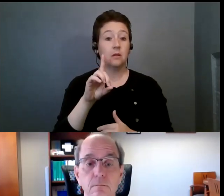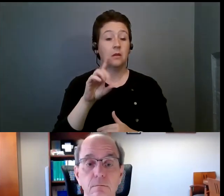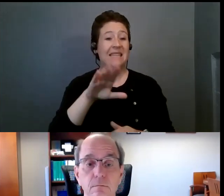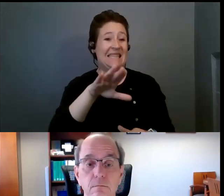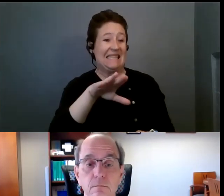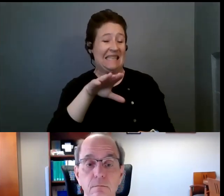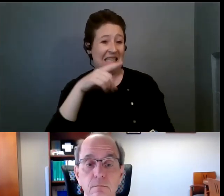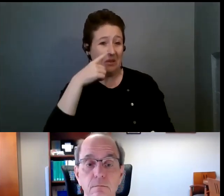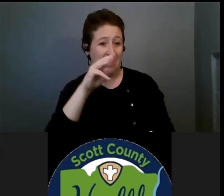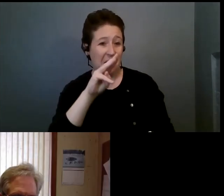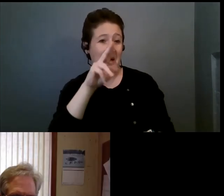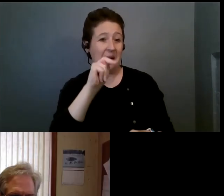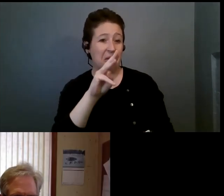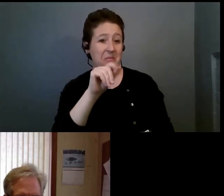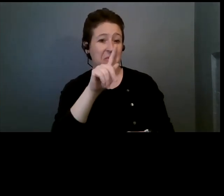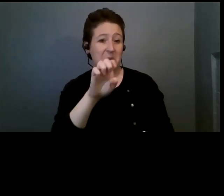Can you unmute yourself?